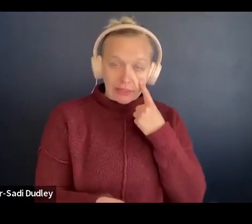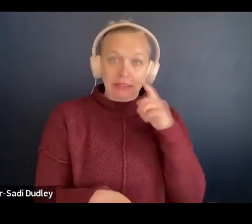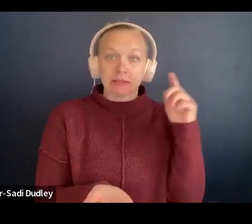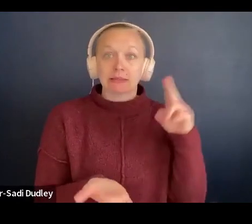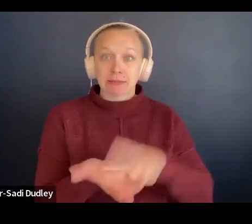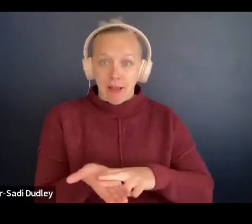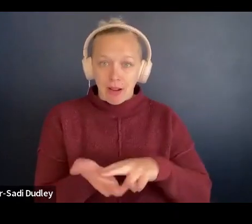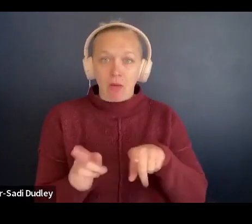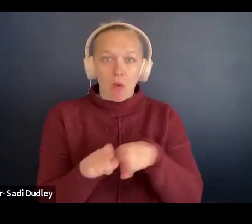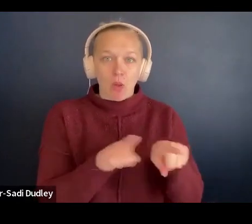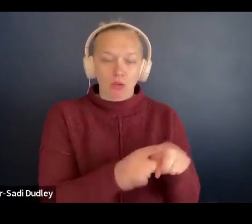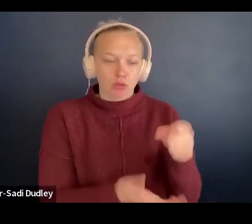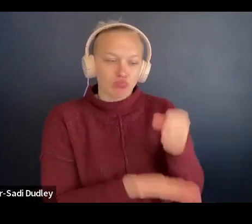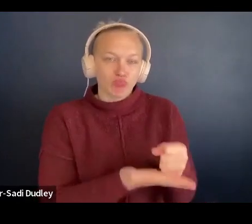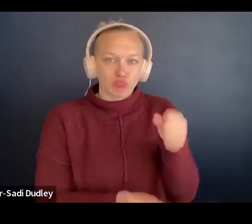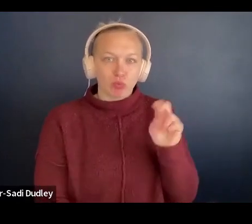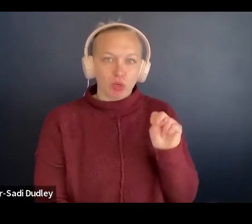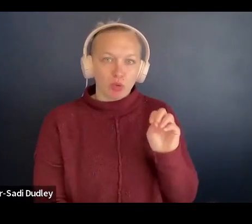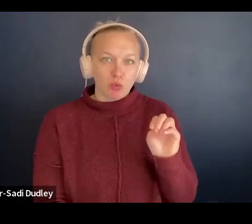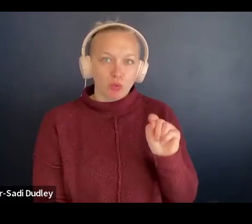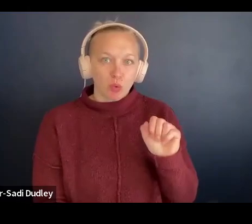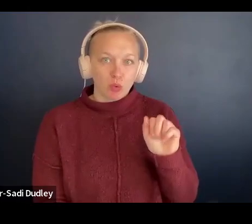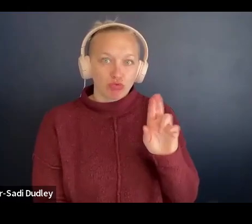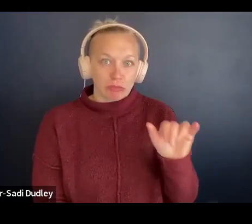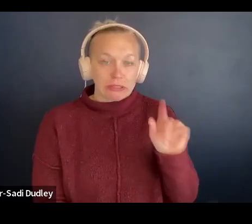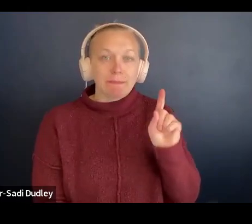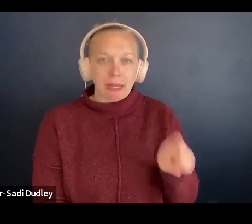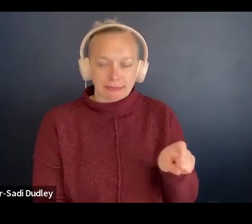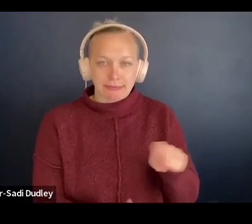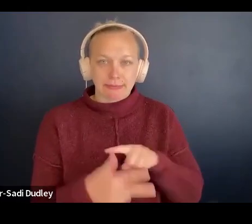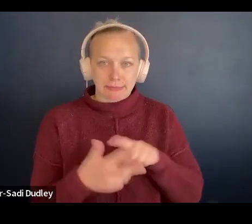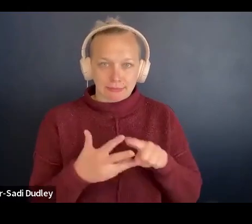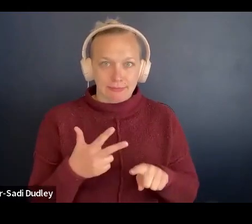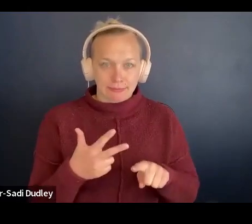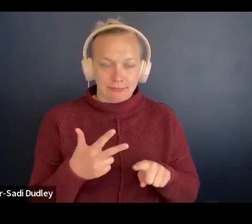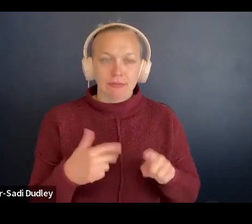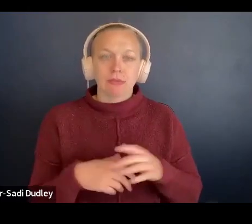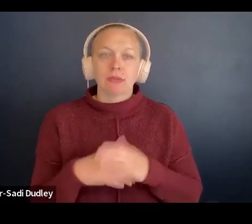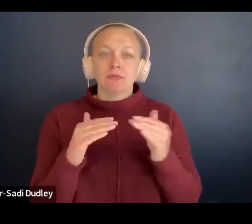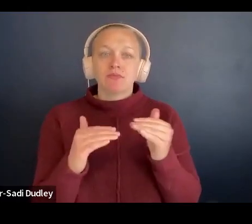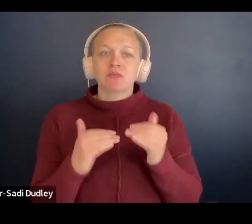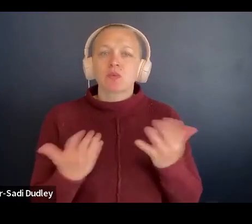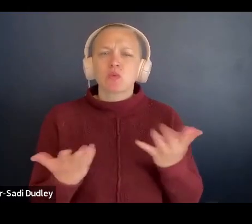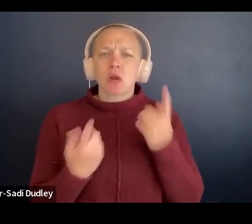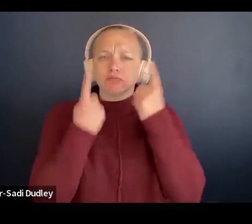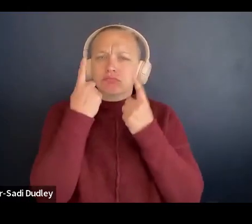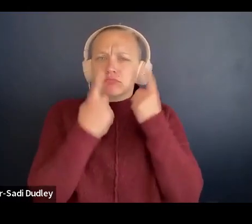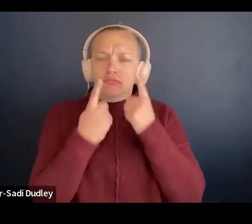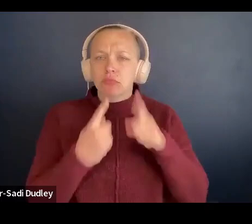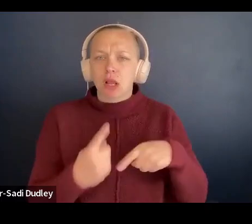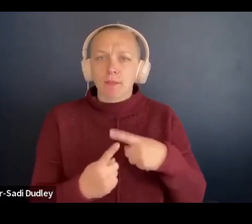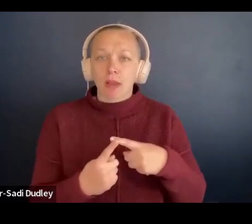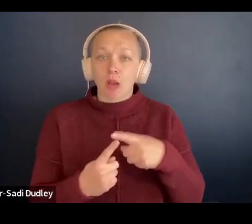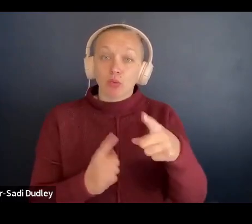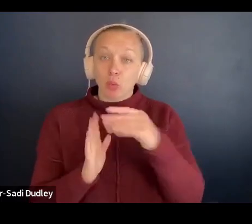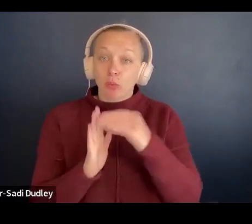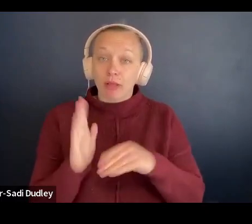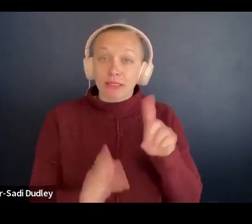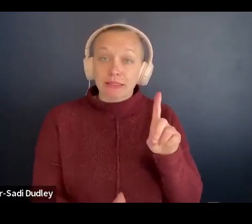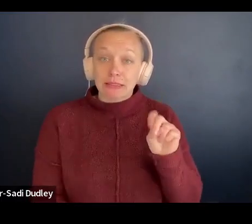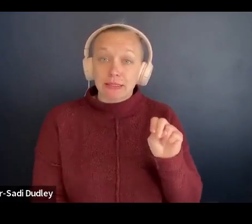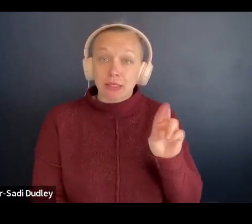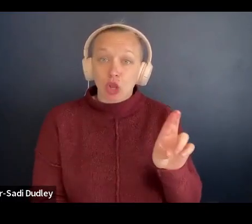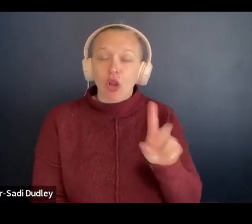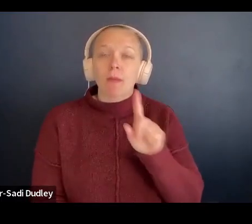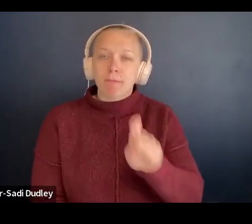please. Things to think about. So when you are filling out a DNR, you want to discuss your wishes